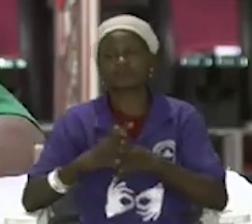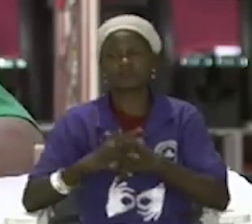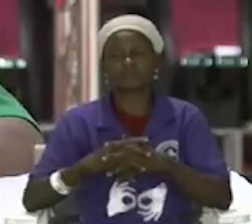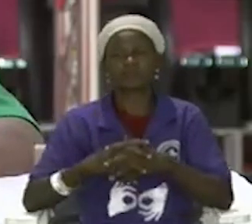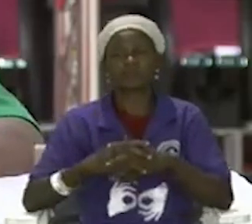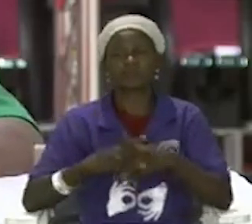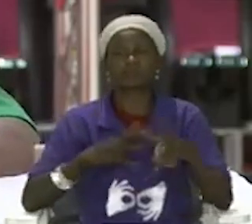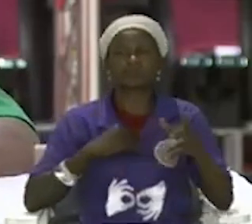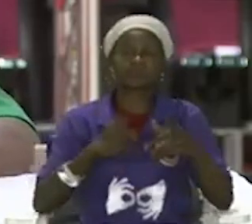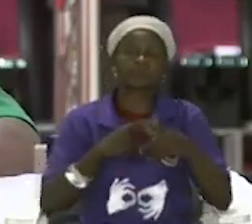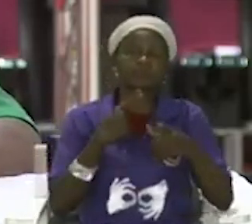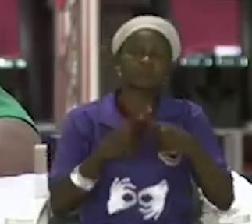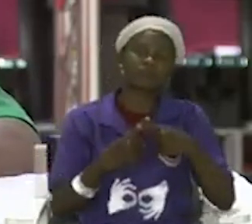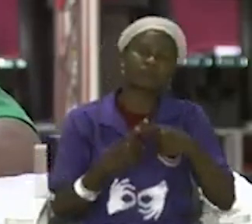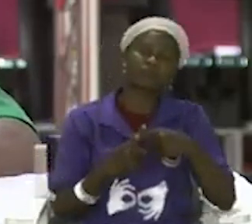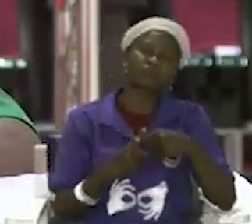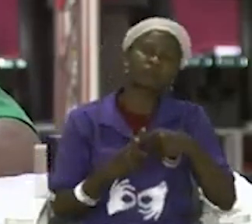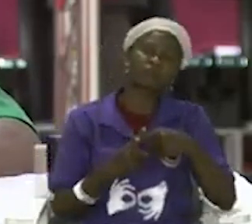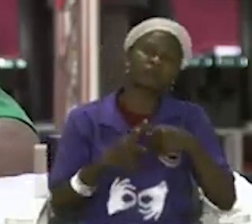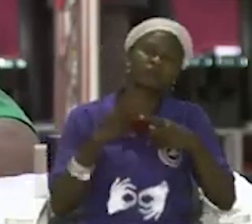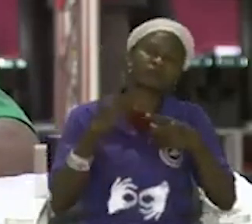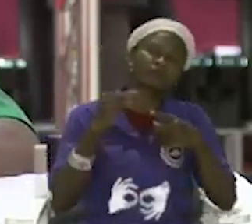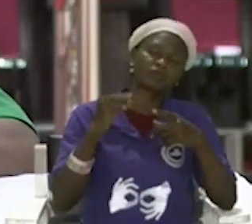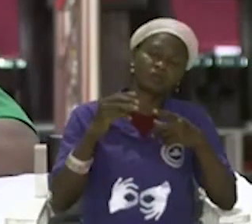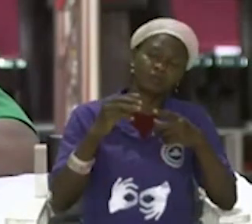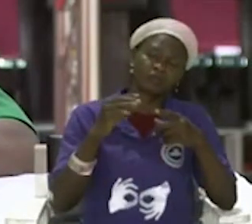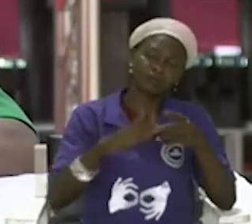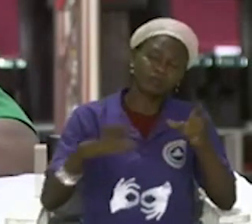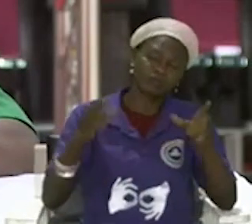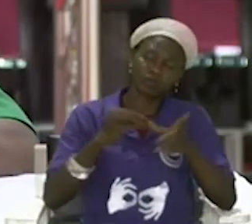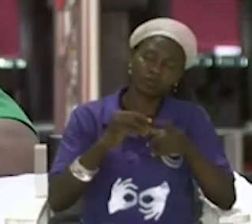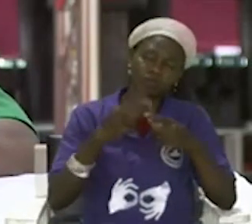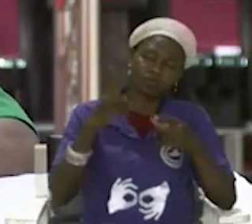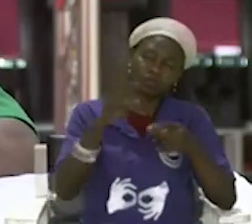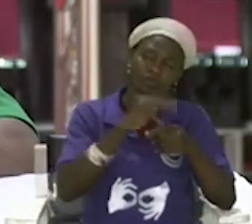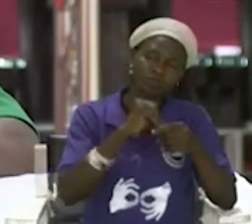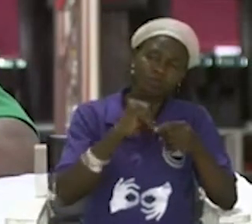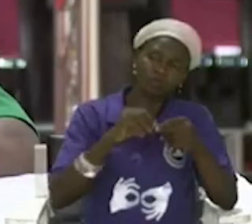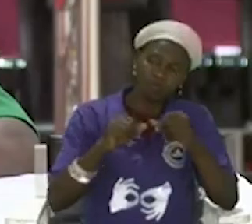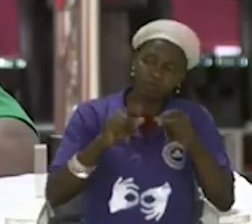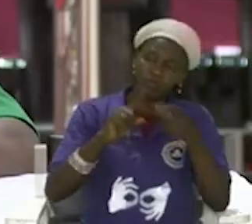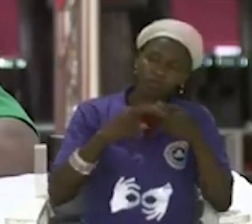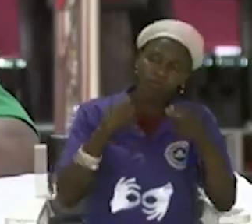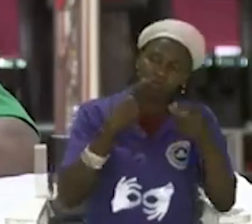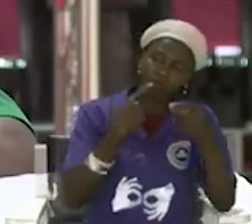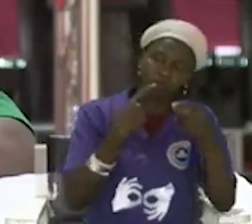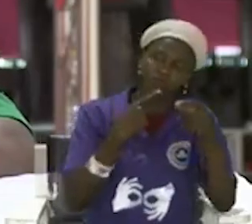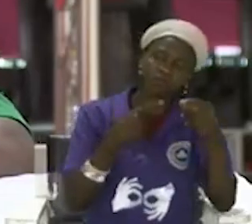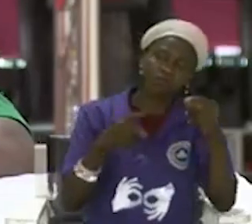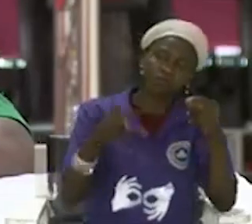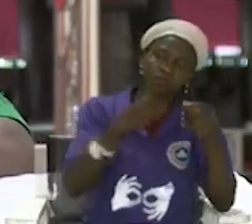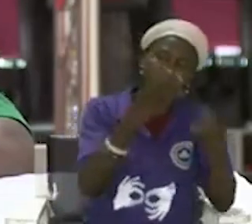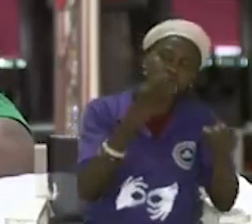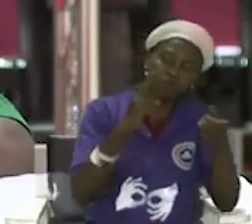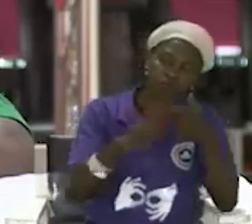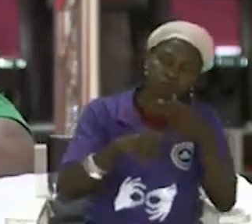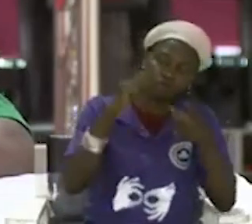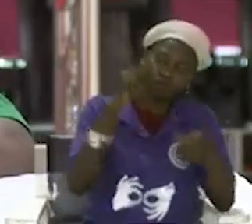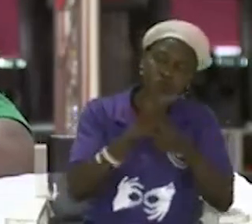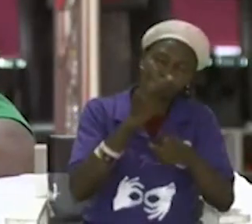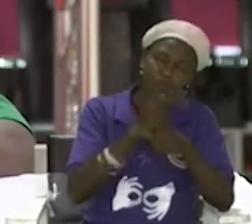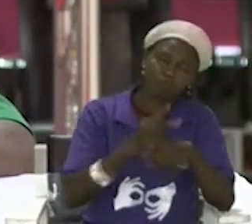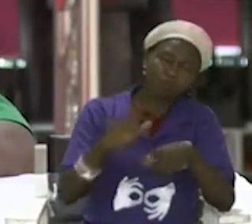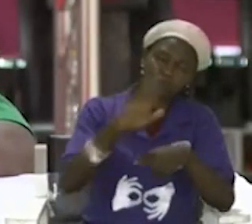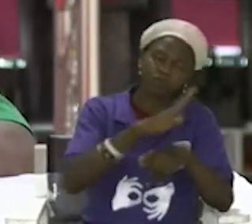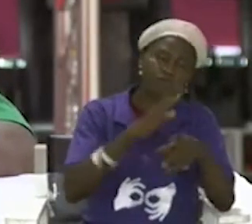And then, like one of my children or two of them kept saying, you want to retain your